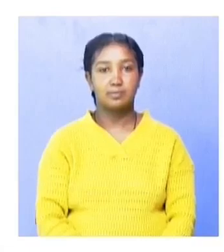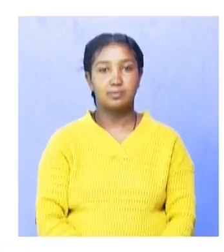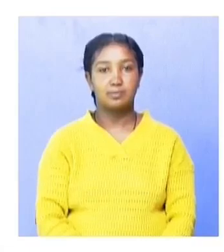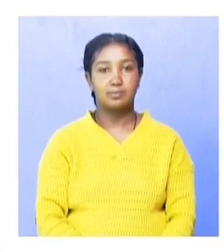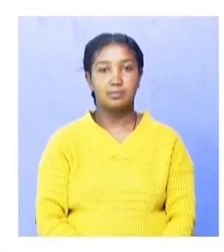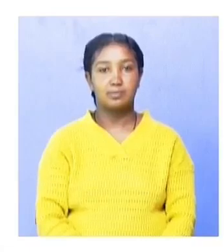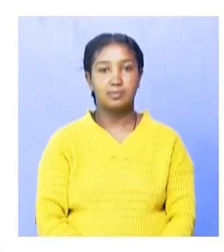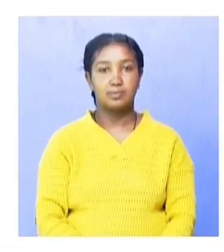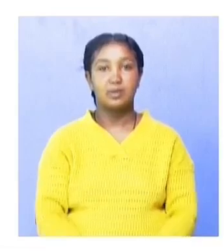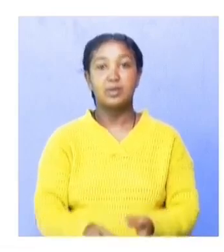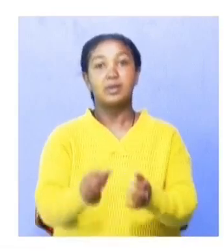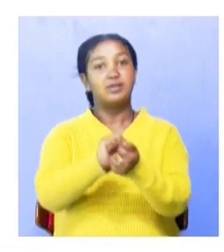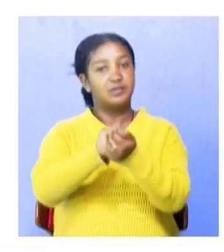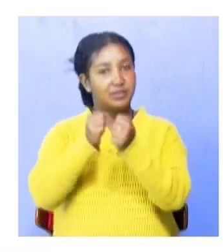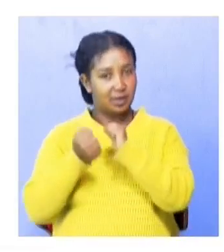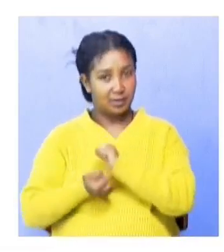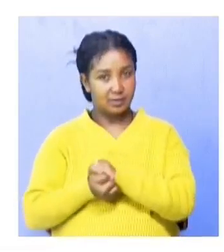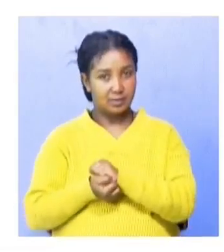this